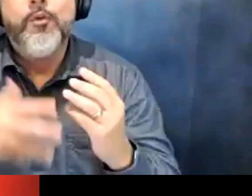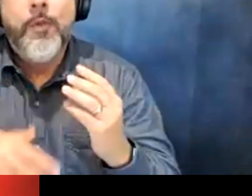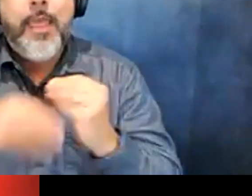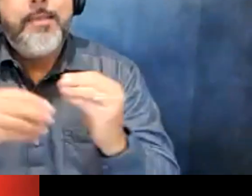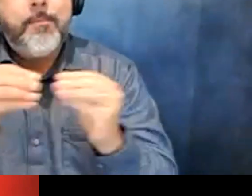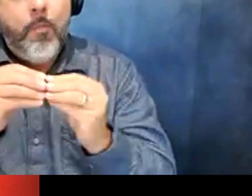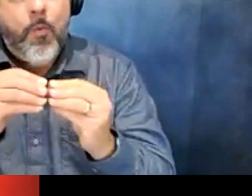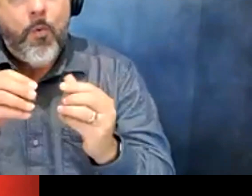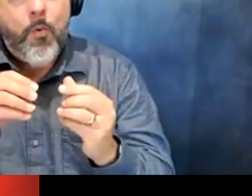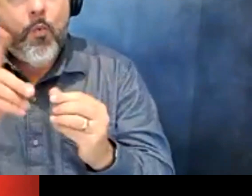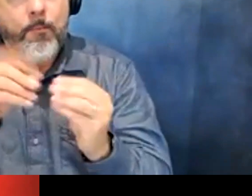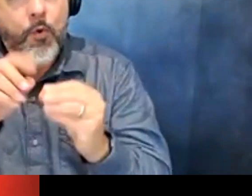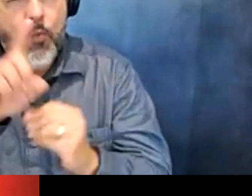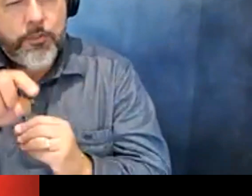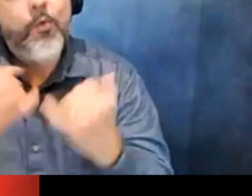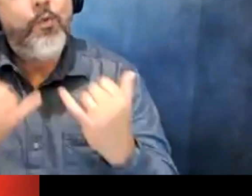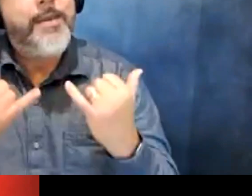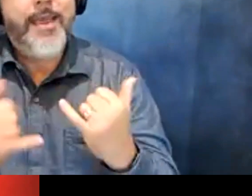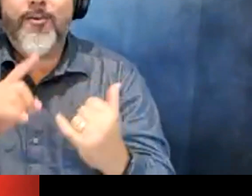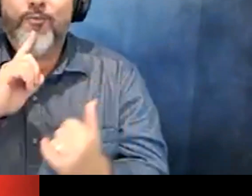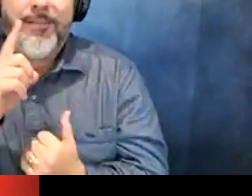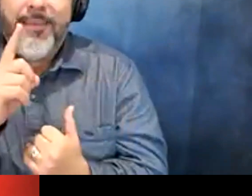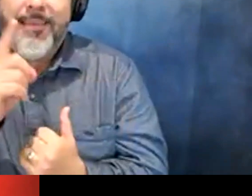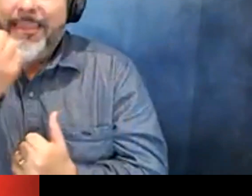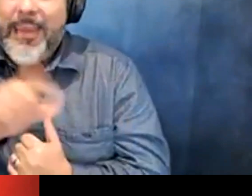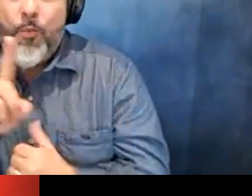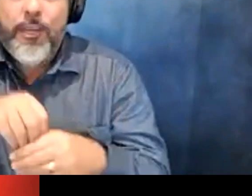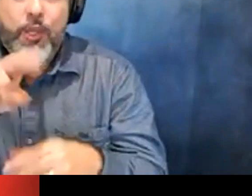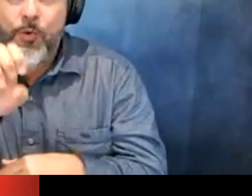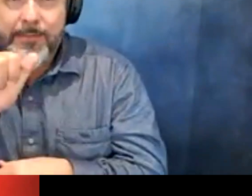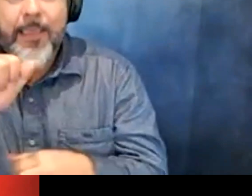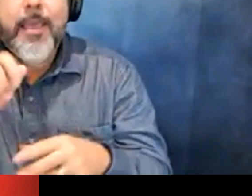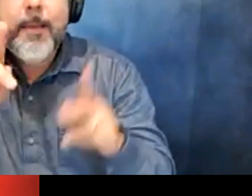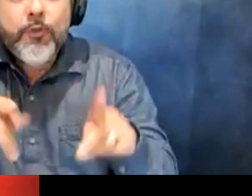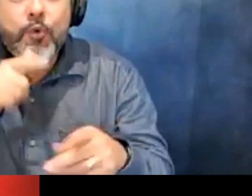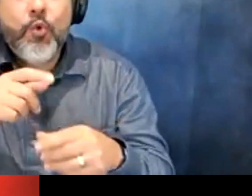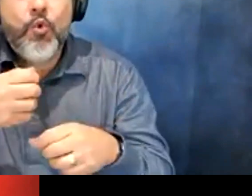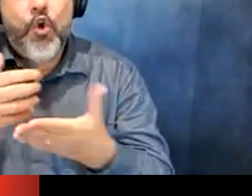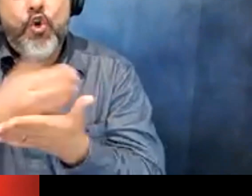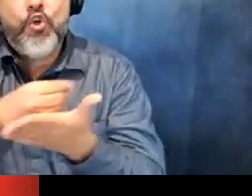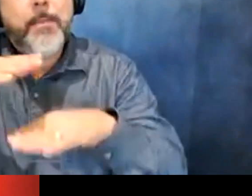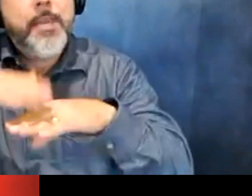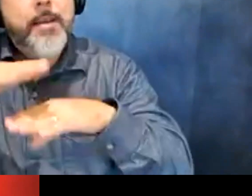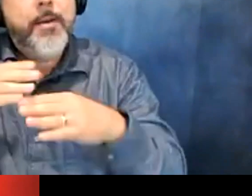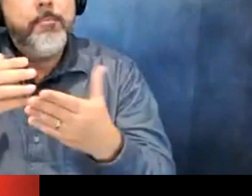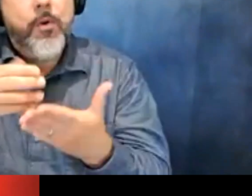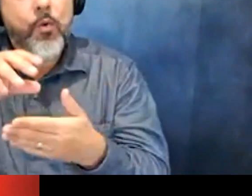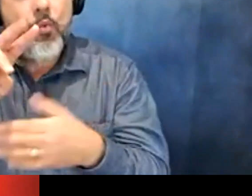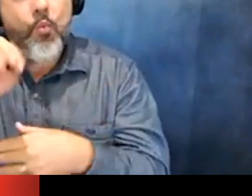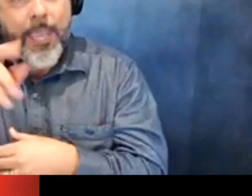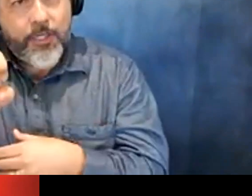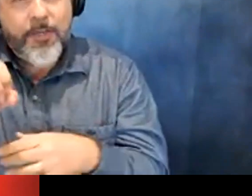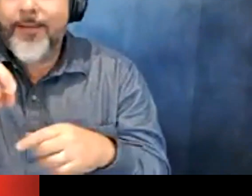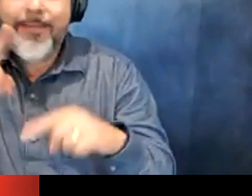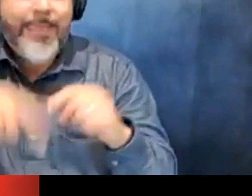Right now, pretty much anywhere in the US, somebody making minimum wage can barely afford or not afford a one-bedroom apartment.